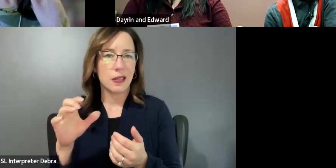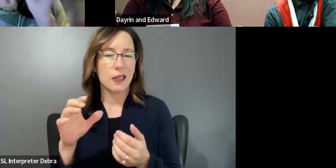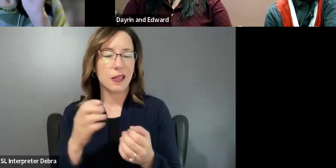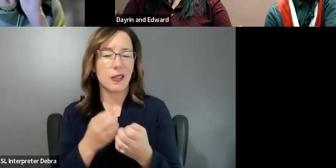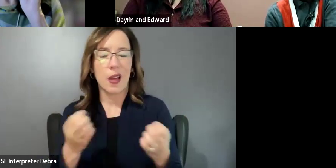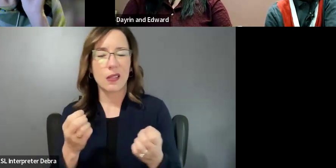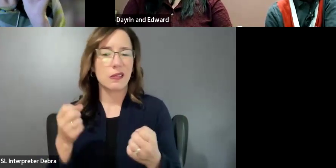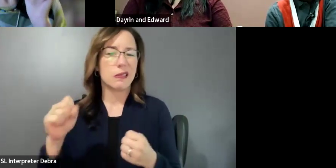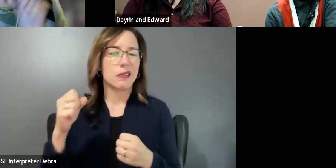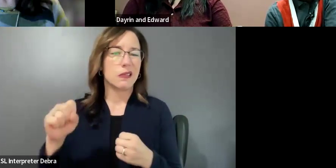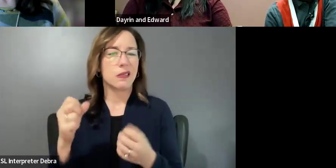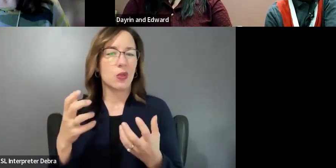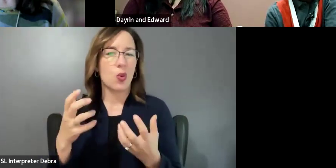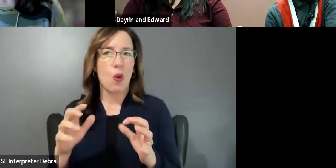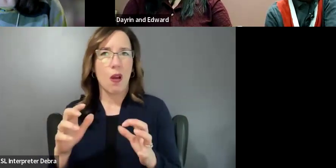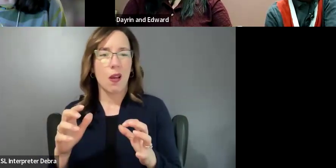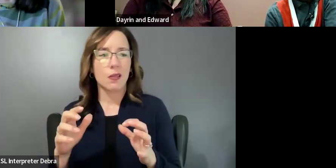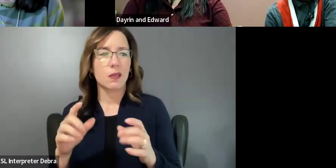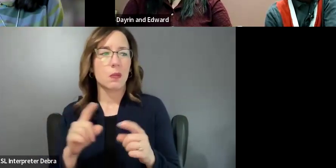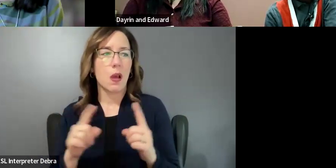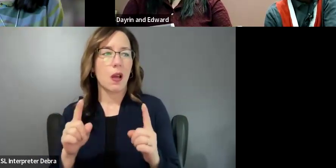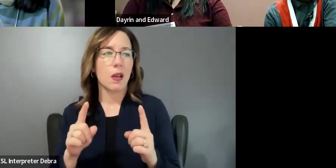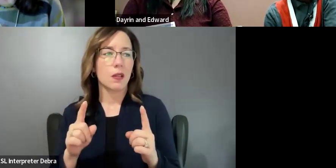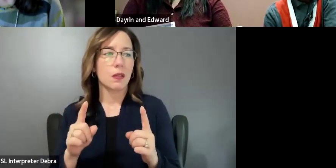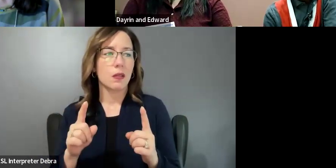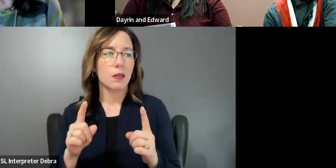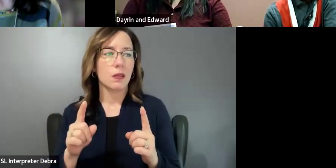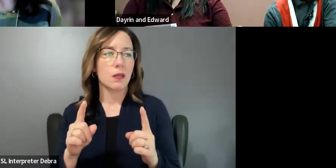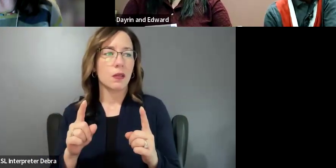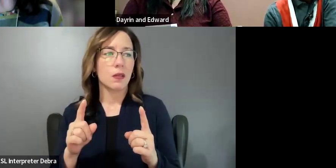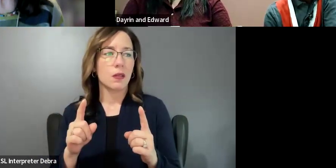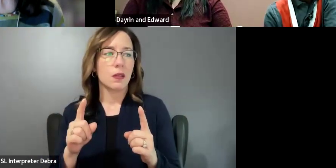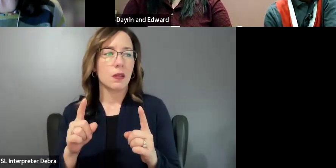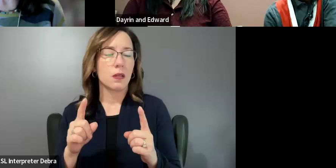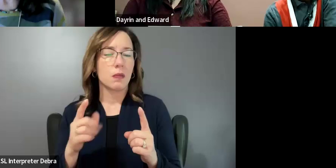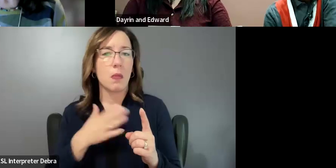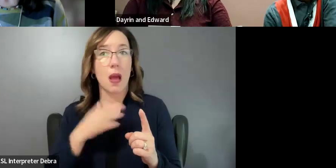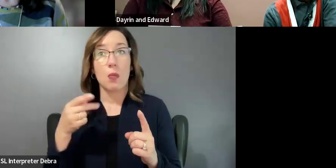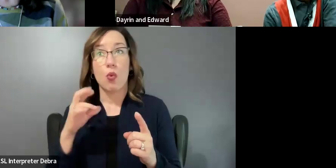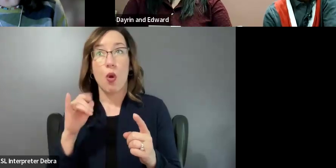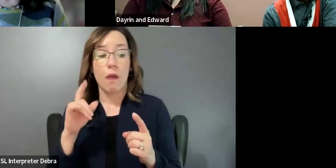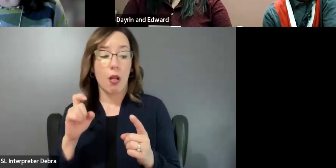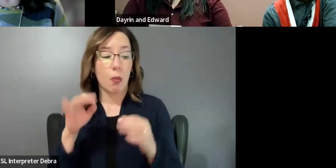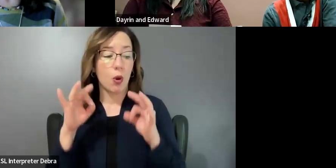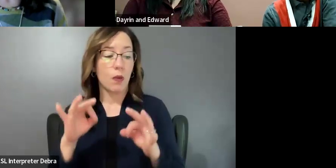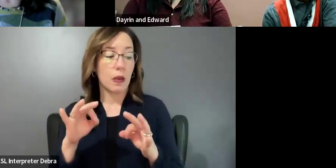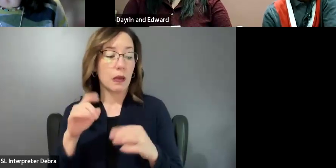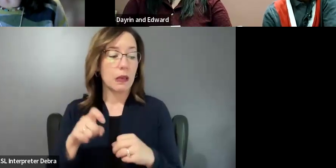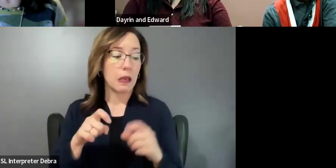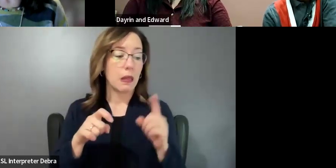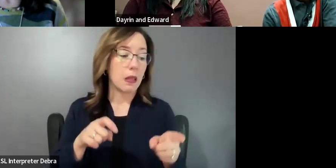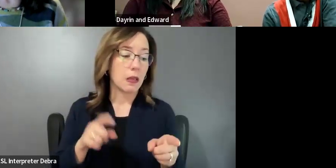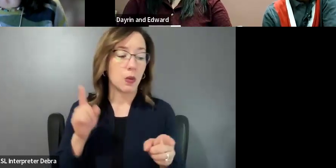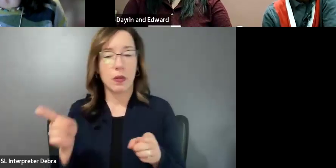like, no, I don't want to use that. But I'm thinking my profile card could be perfect. Like, okay, you can use this one or that one to still keep working